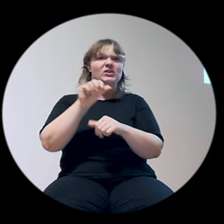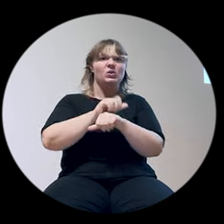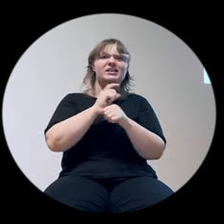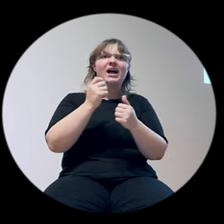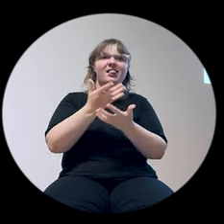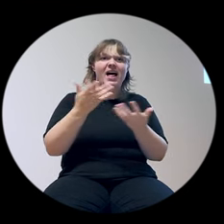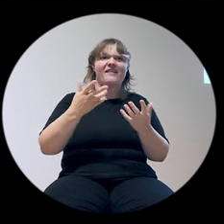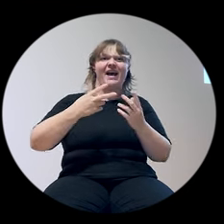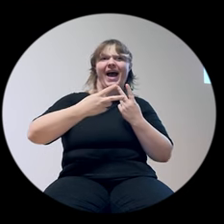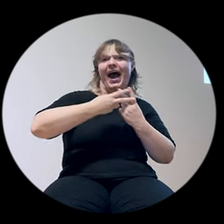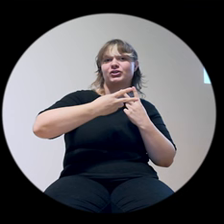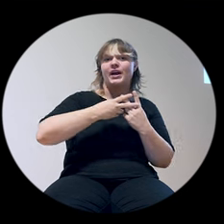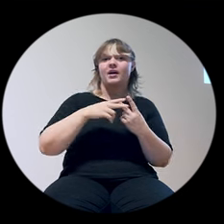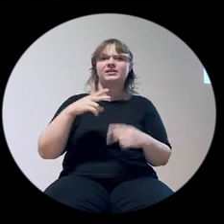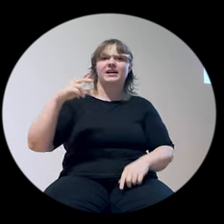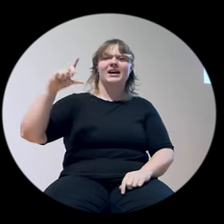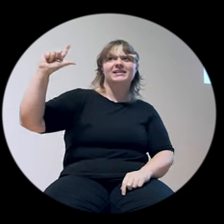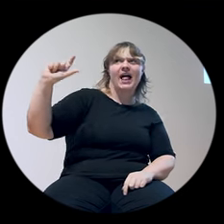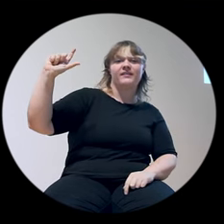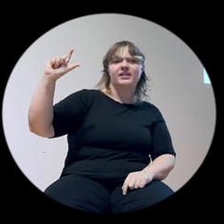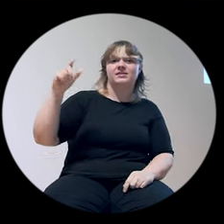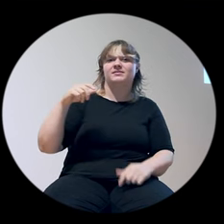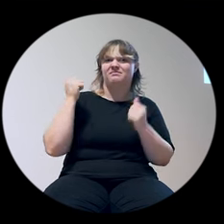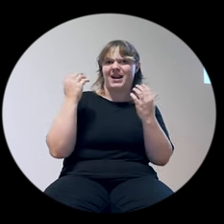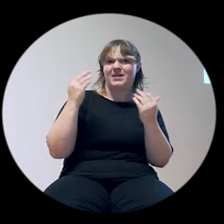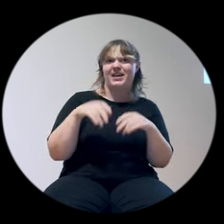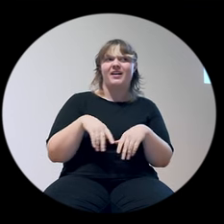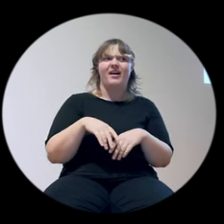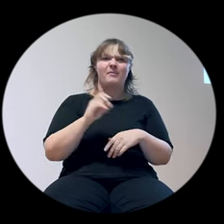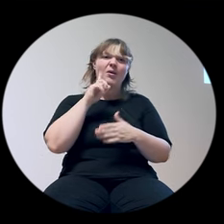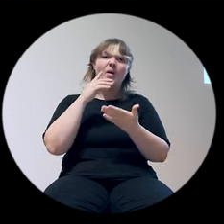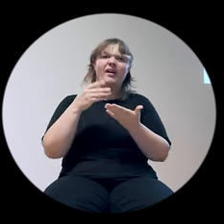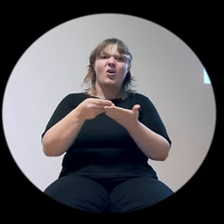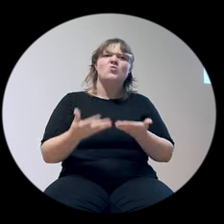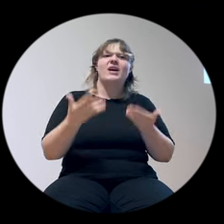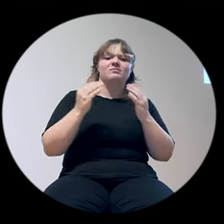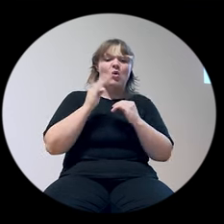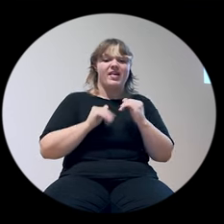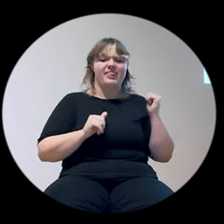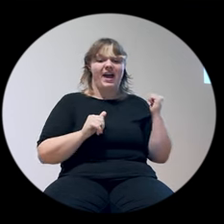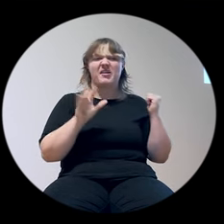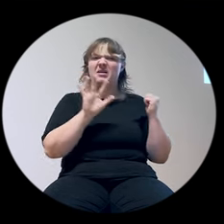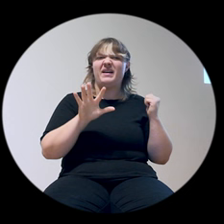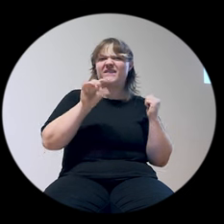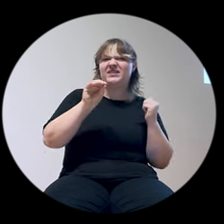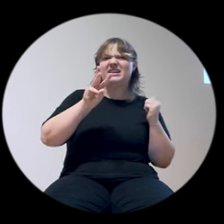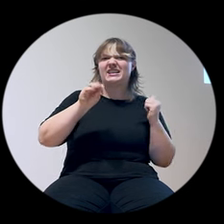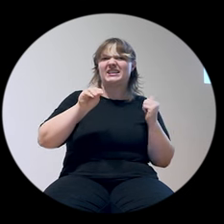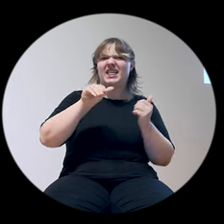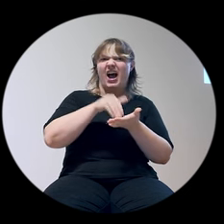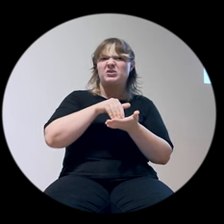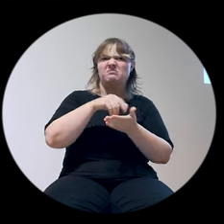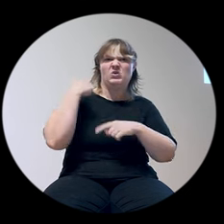and selfies, but there was little. I mean, I think we've raised more than that now, probably raised 50 or 60,000 maybe